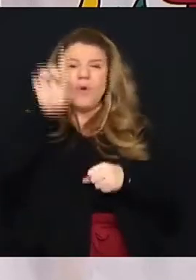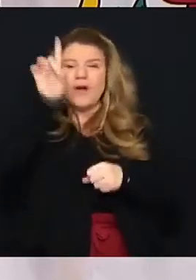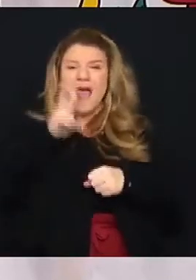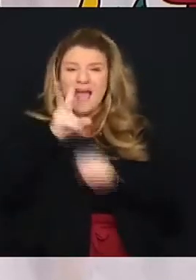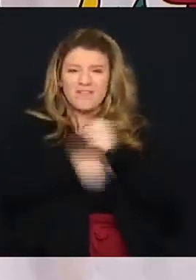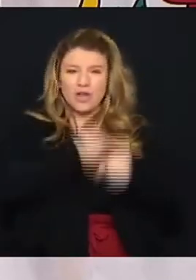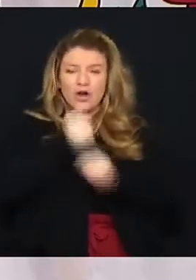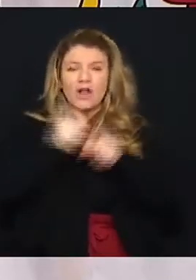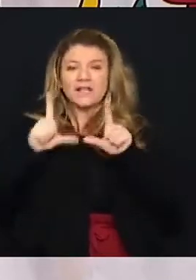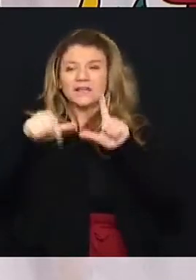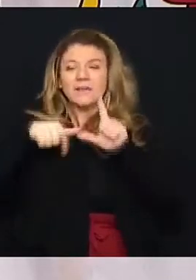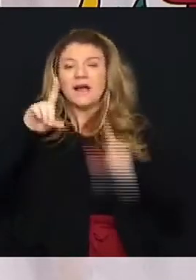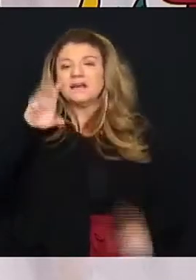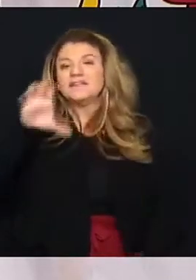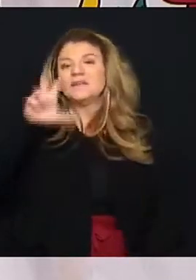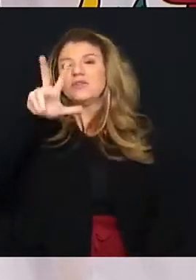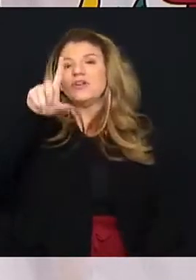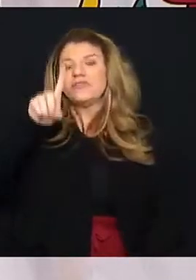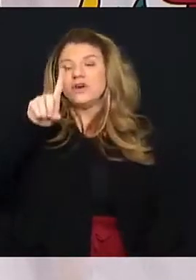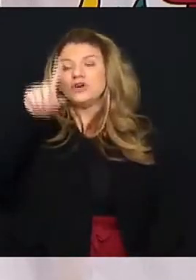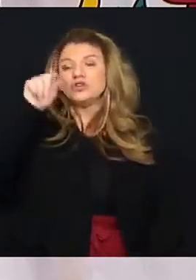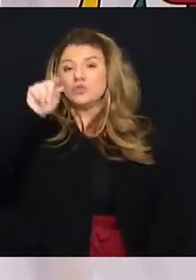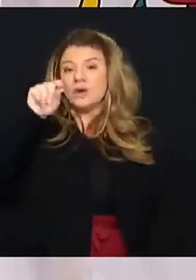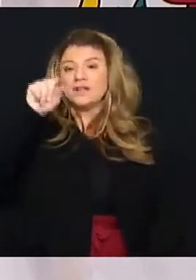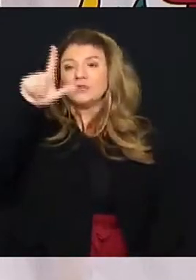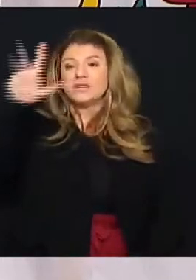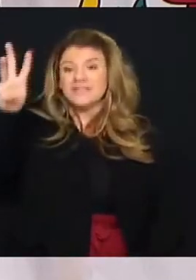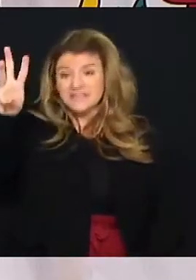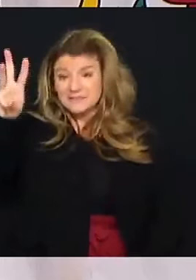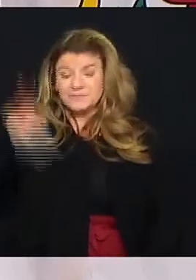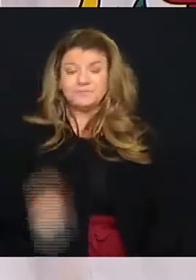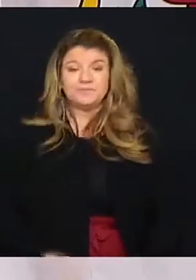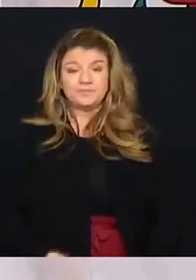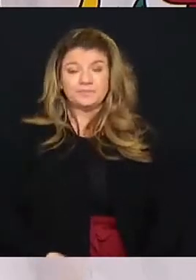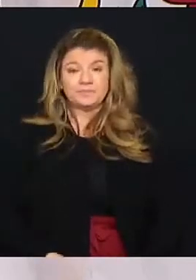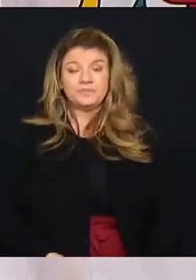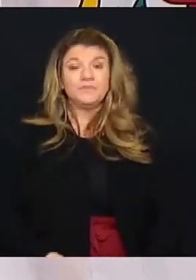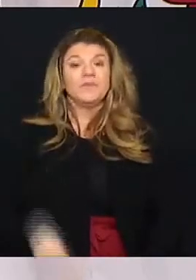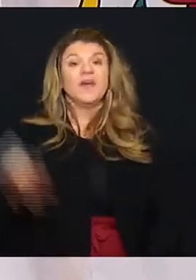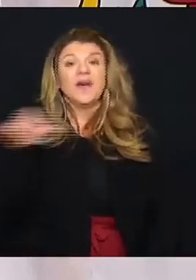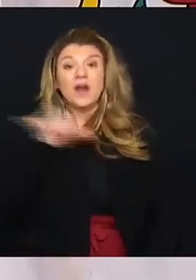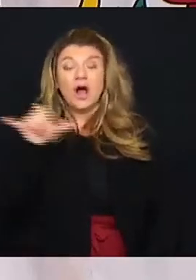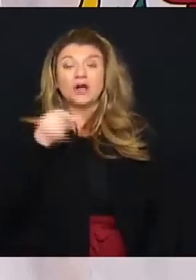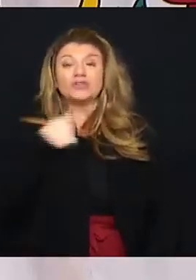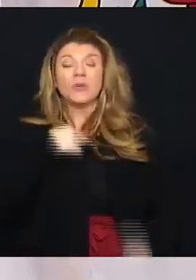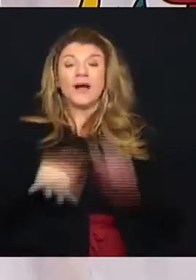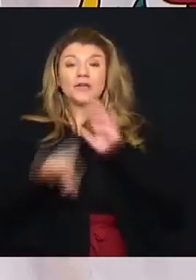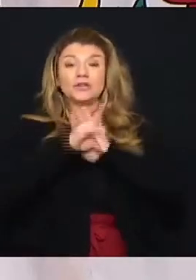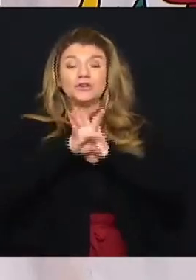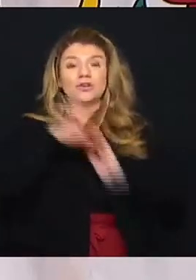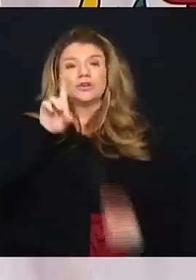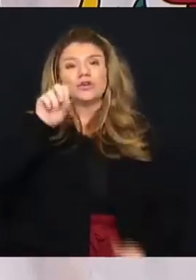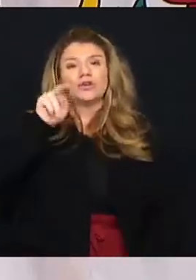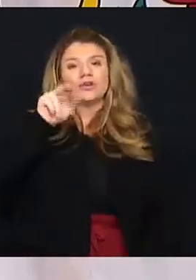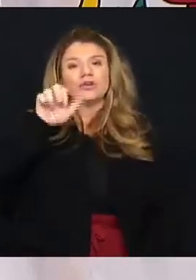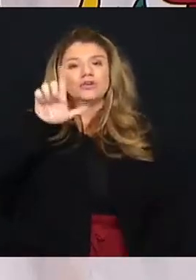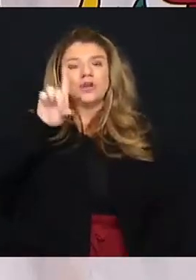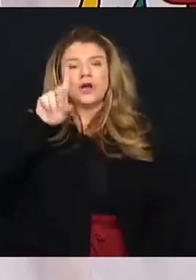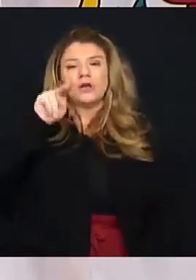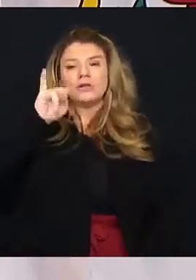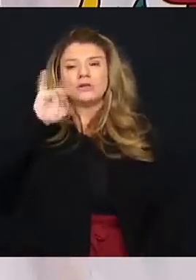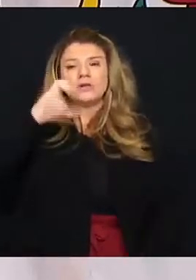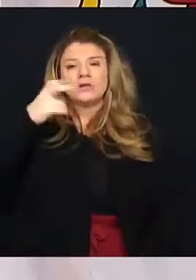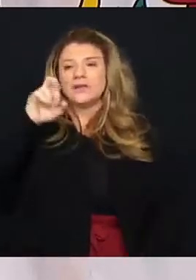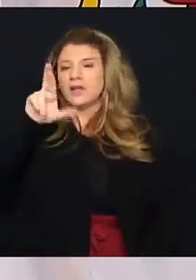4.5-year term that's going to expire on December 31st, 2026. And also I appointed Donald E. Nickerson